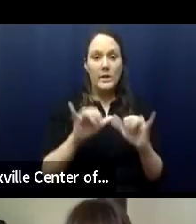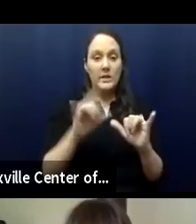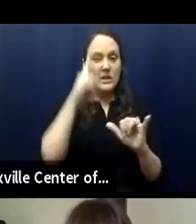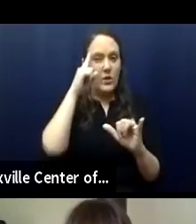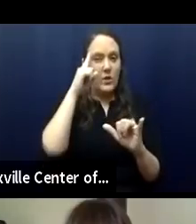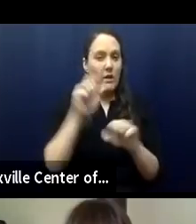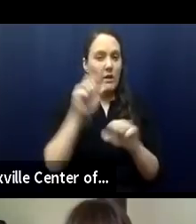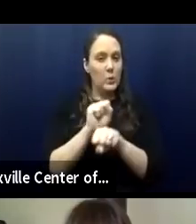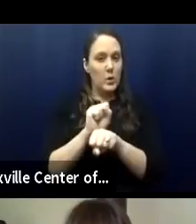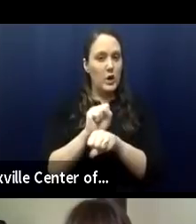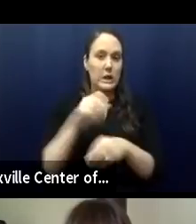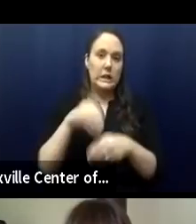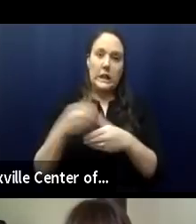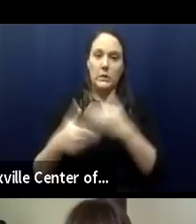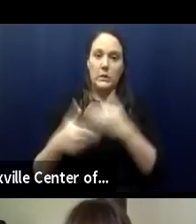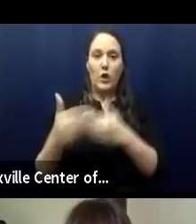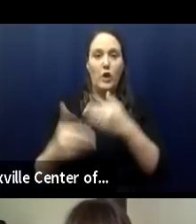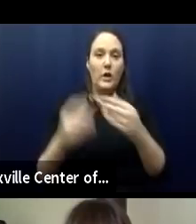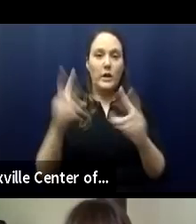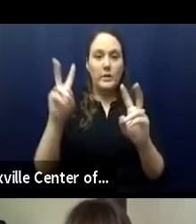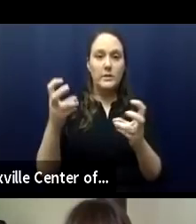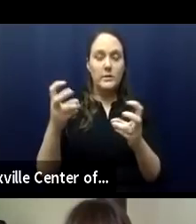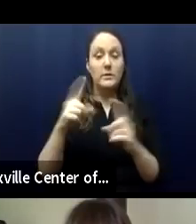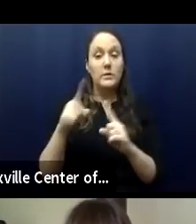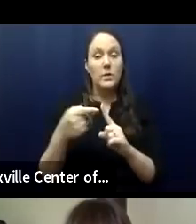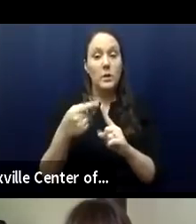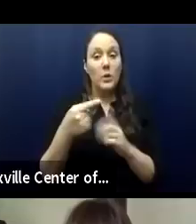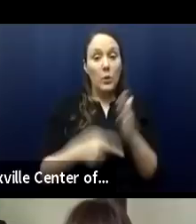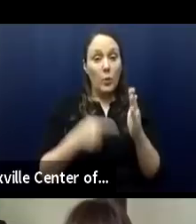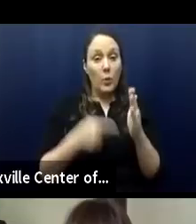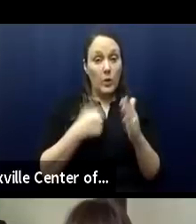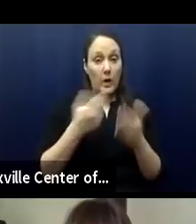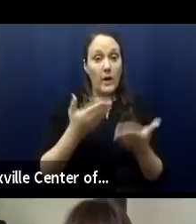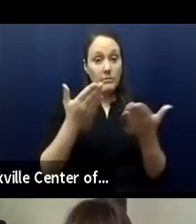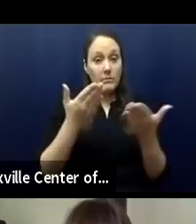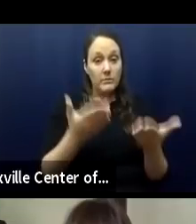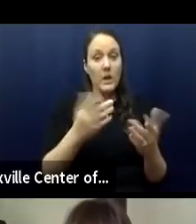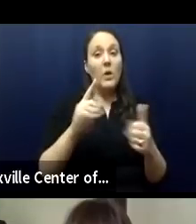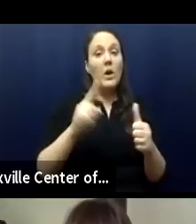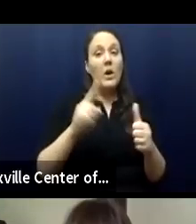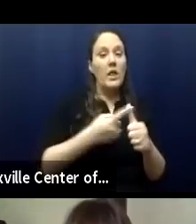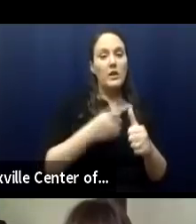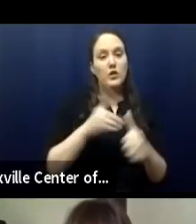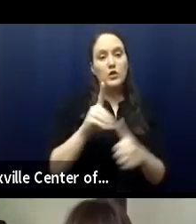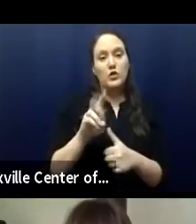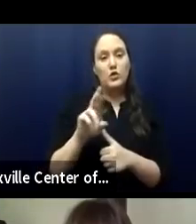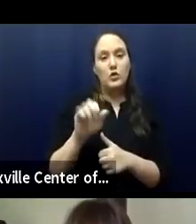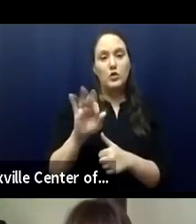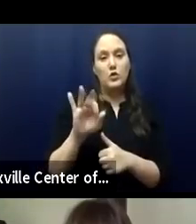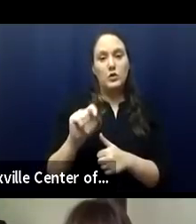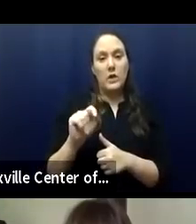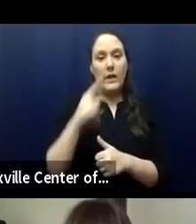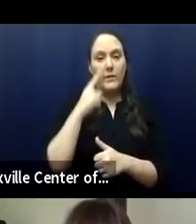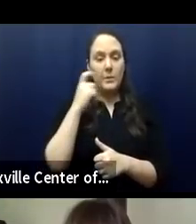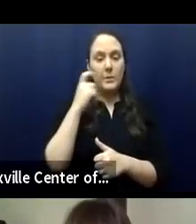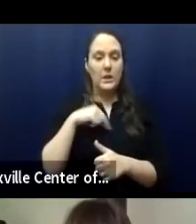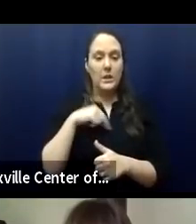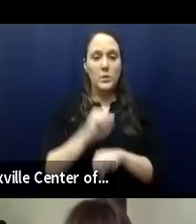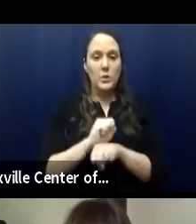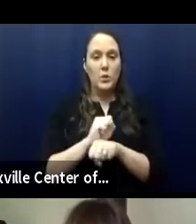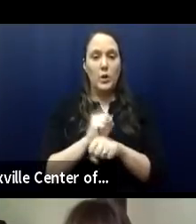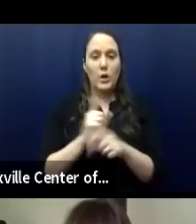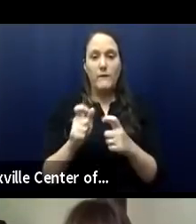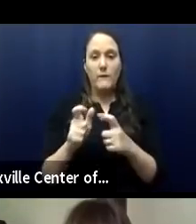progress. What I put up initially was the initial draft, because we have to work so quickly to get to